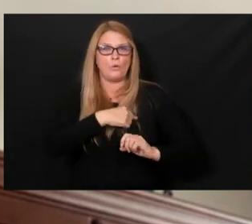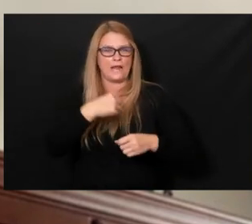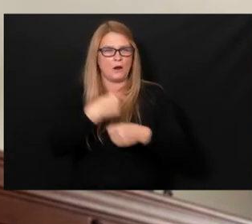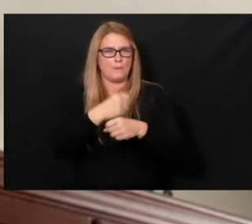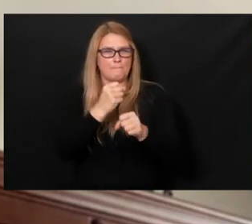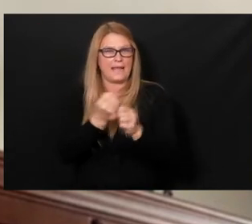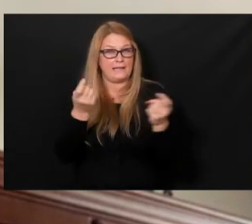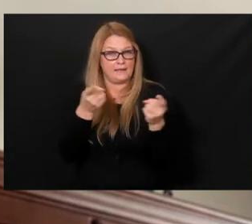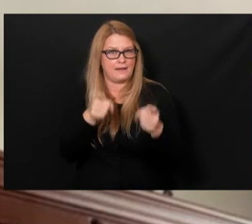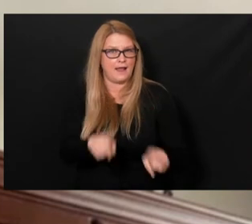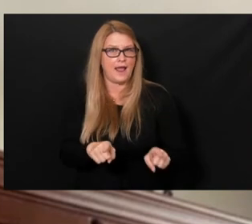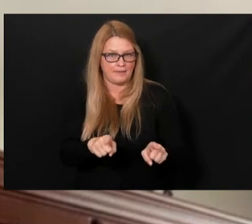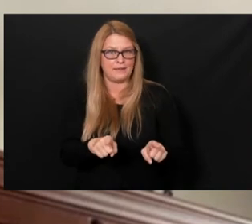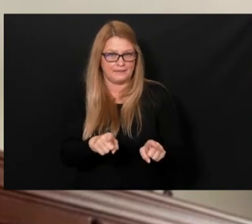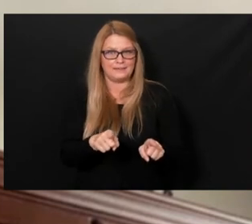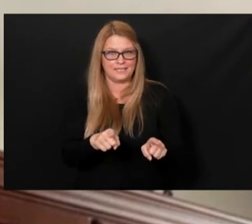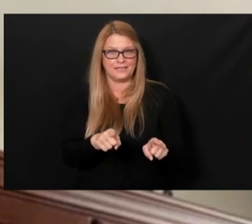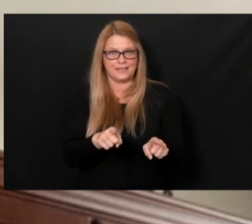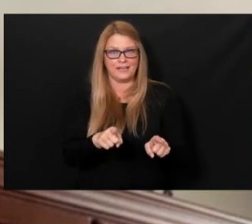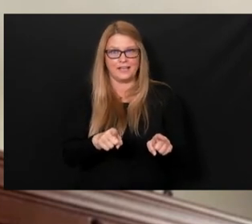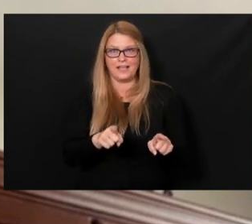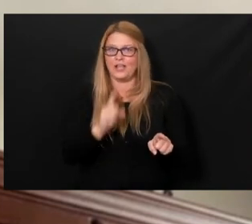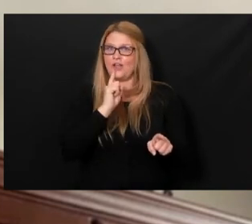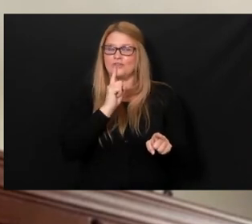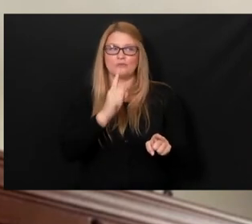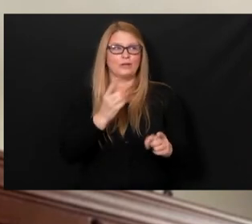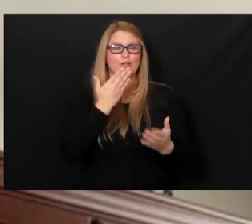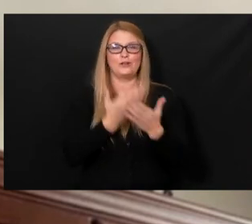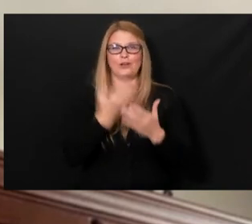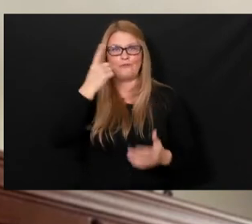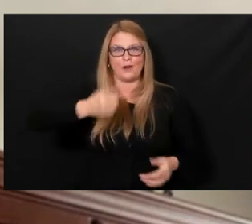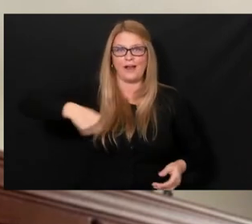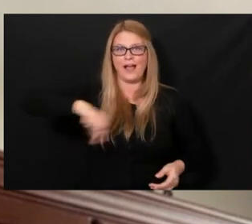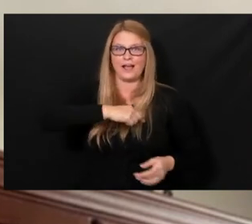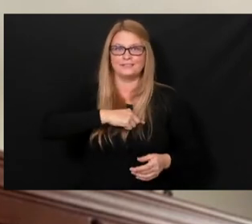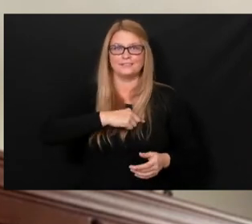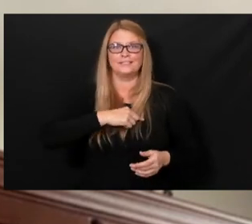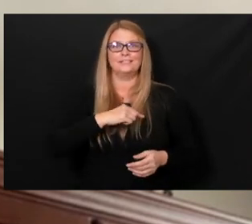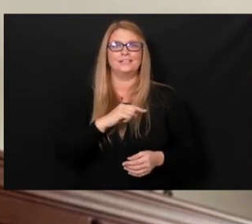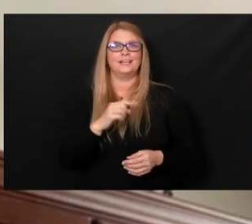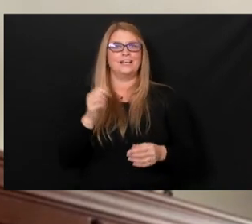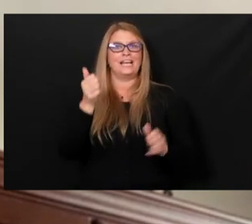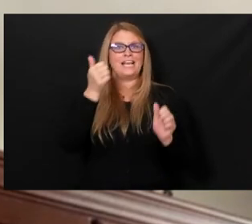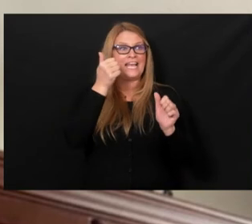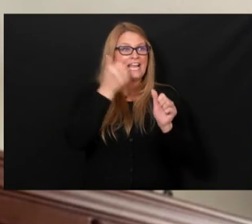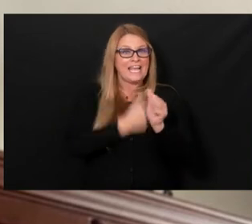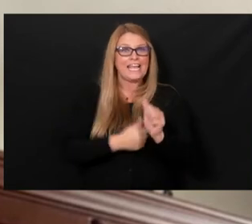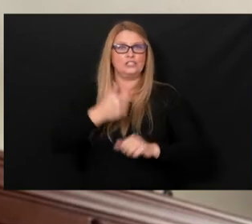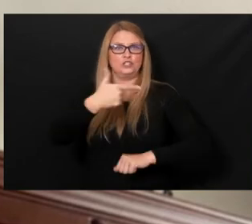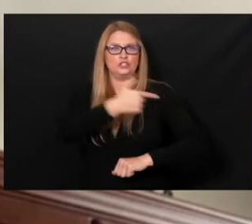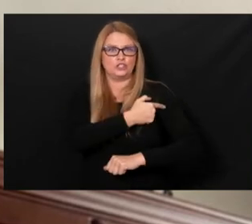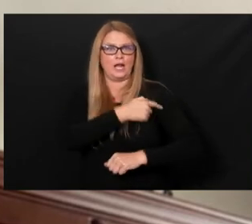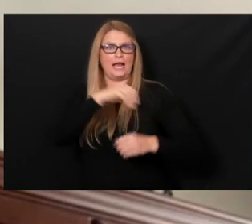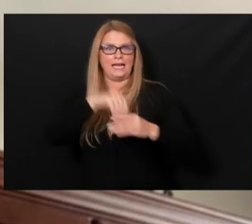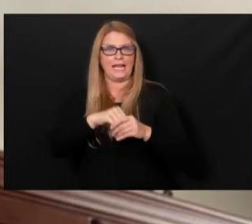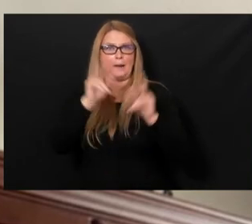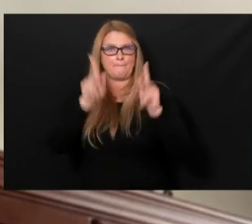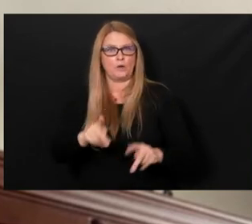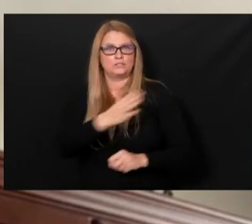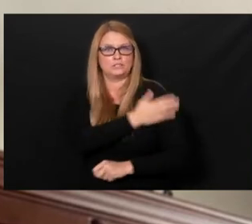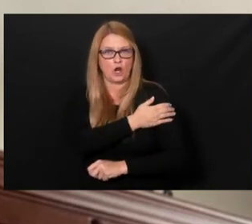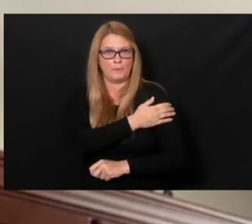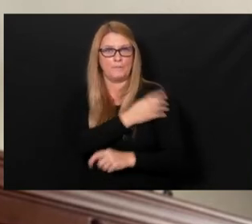happen. It's exceptionally a great news for us. And as the governor points out, every shot in an arm potentially saves a